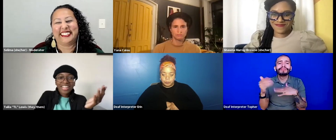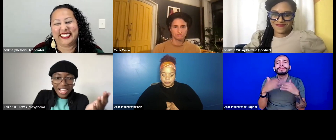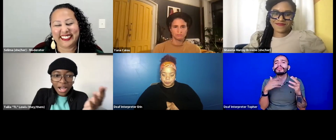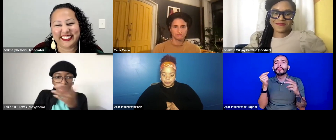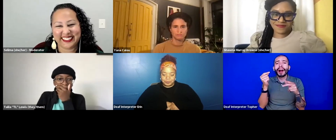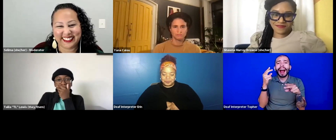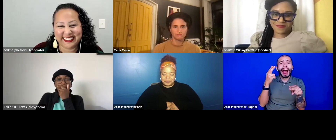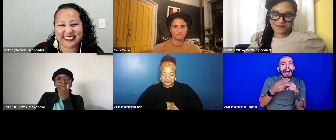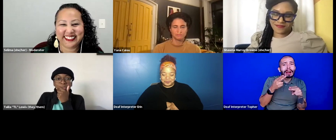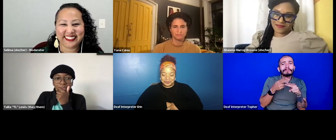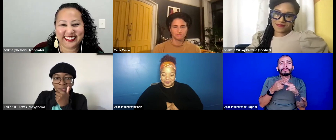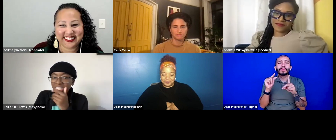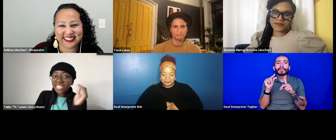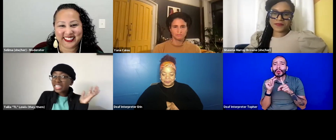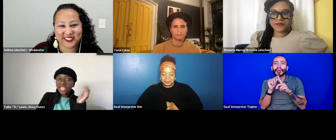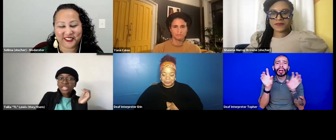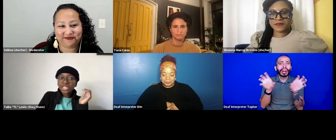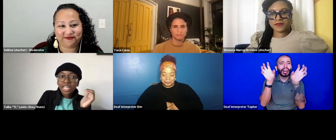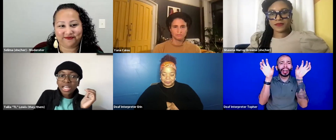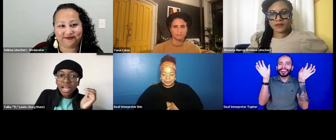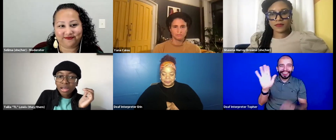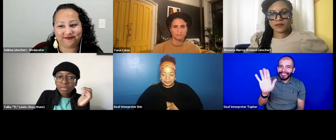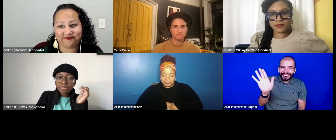right? It's clear.